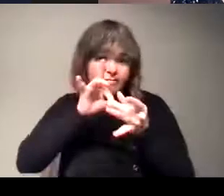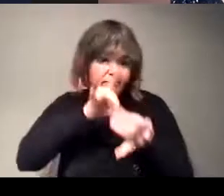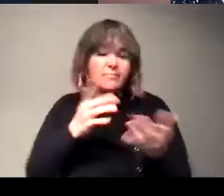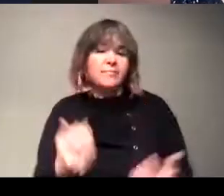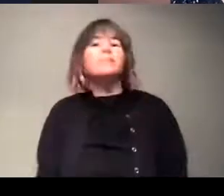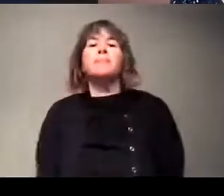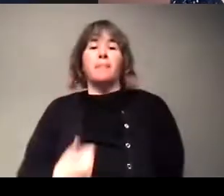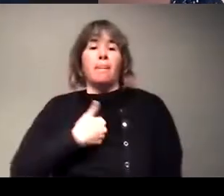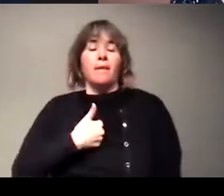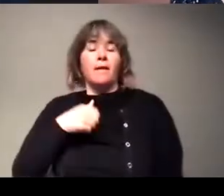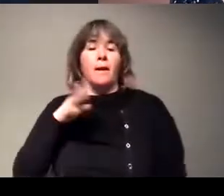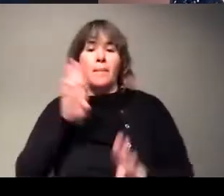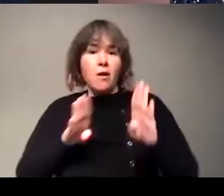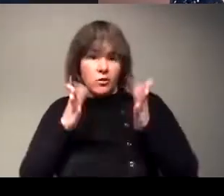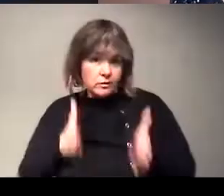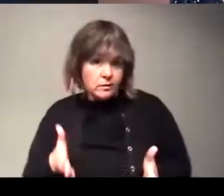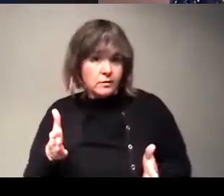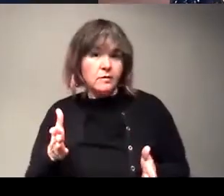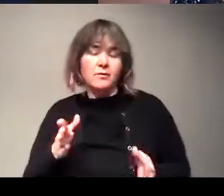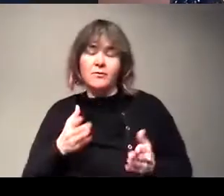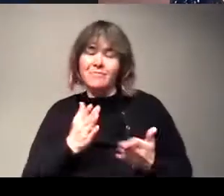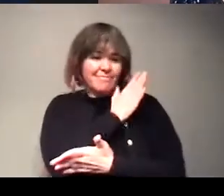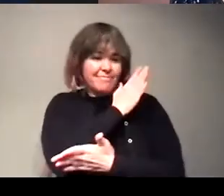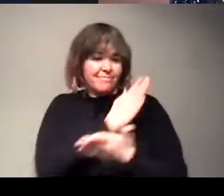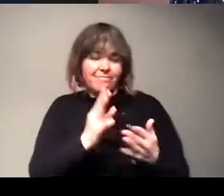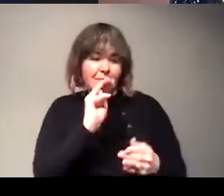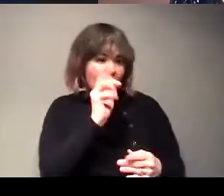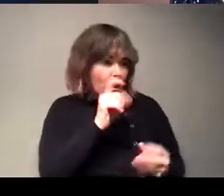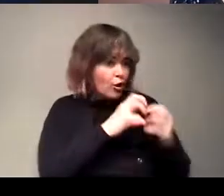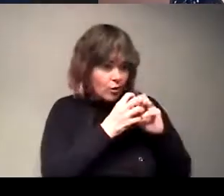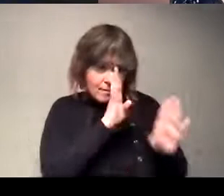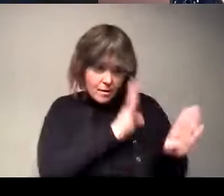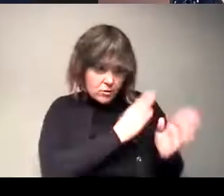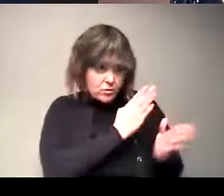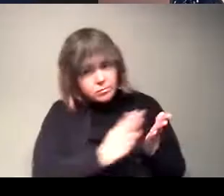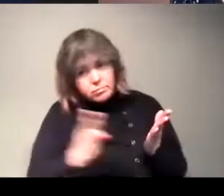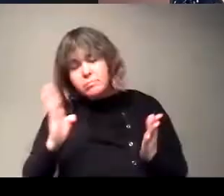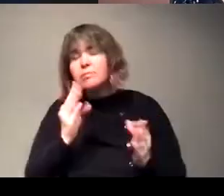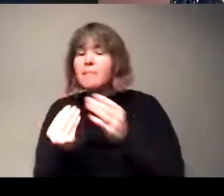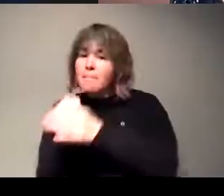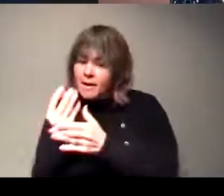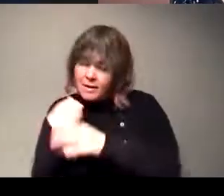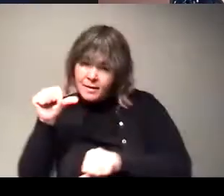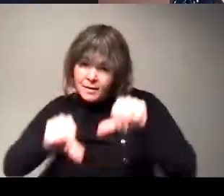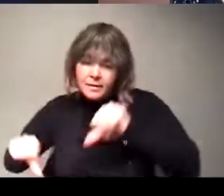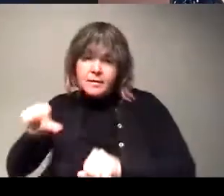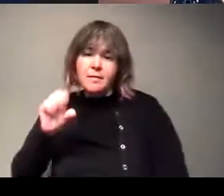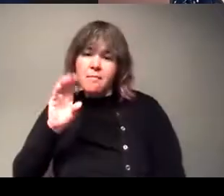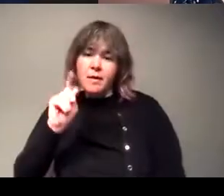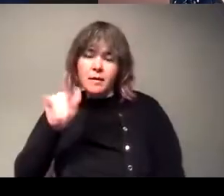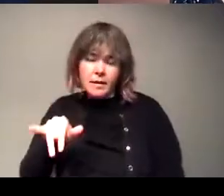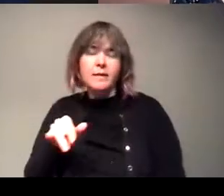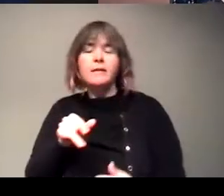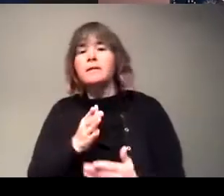am a biologist spanning everything from molecular biology to botany, so plant sciences, all the way up